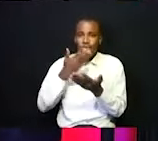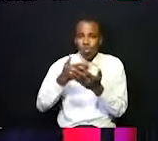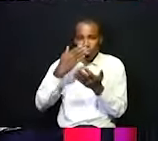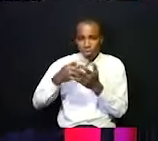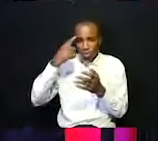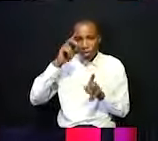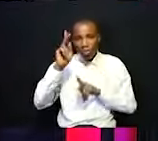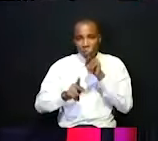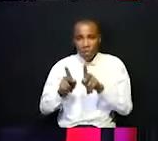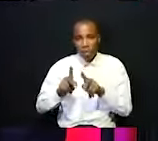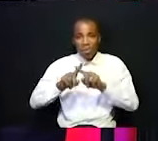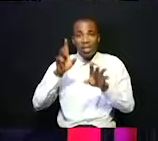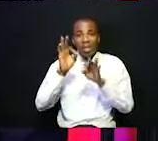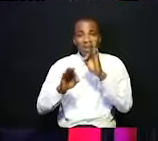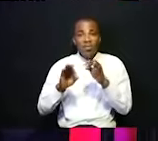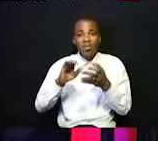hindered.